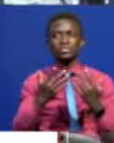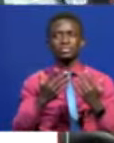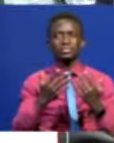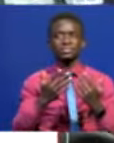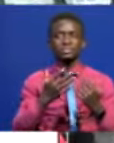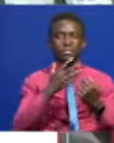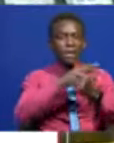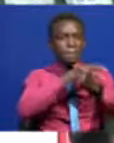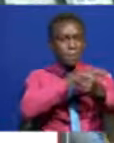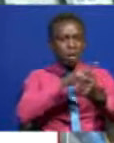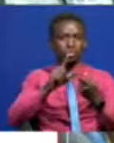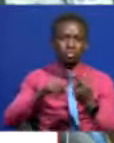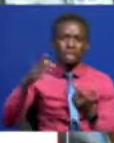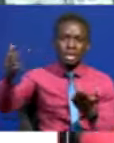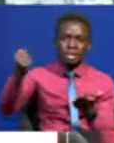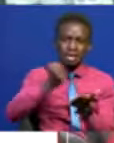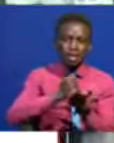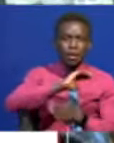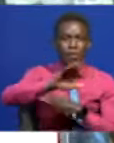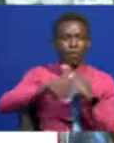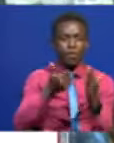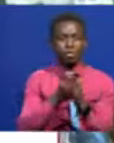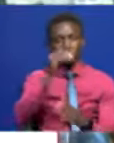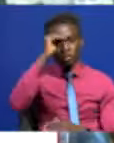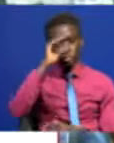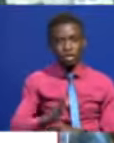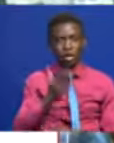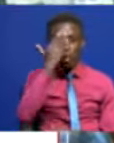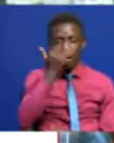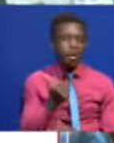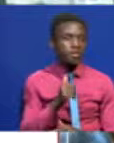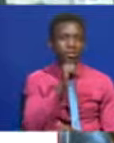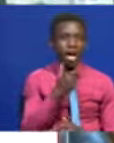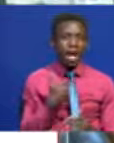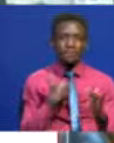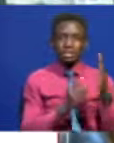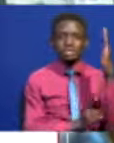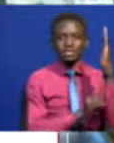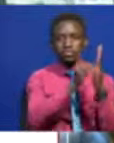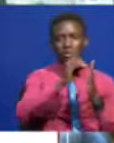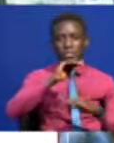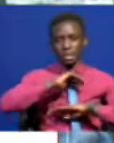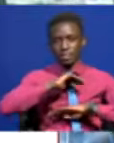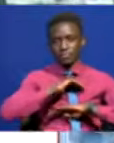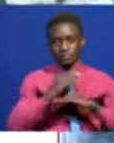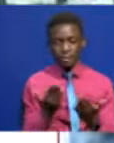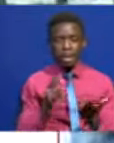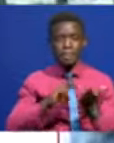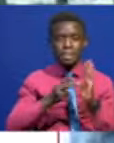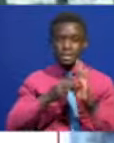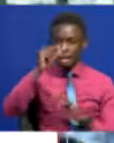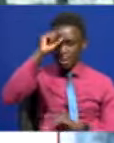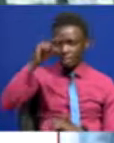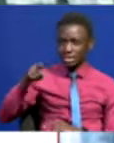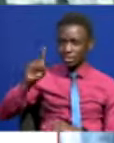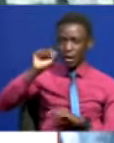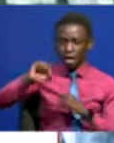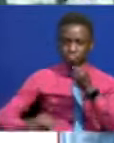to admit all the students because they are lacking the infrastructure. So the government can come in